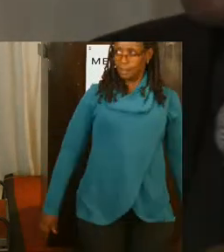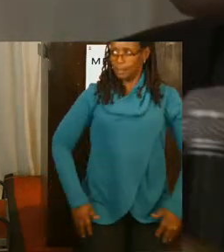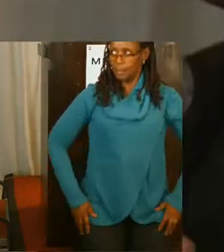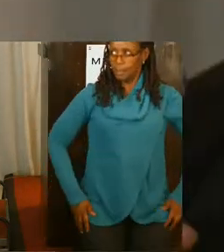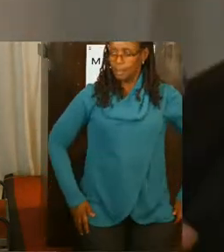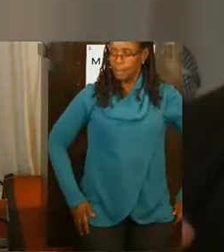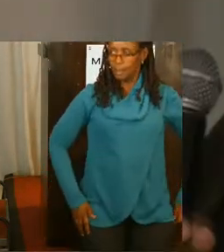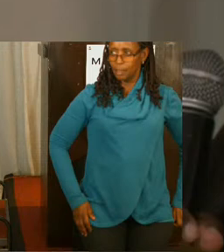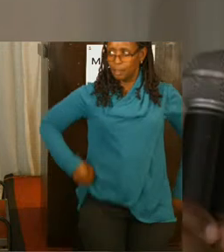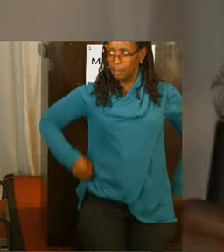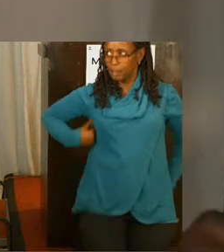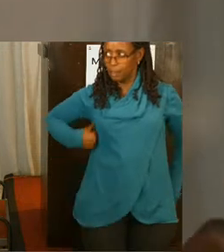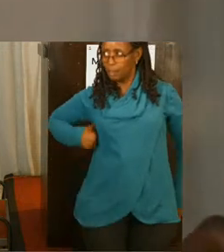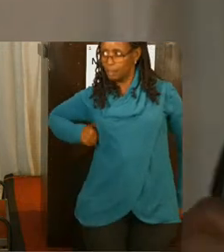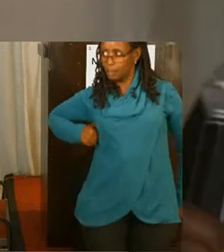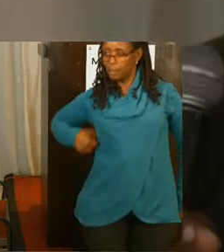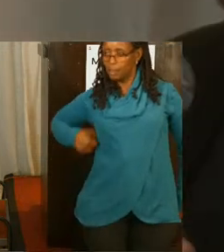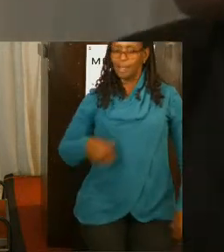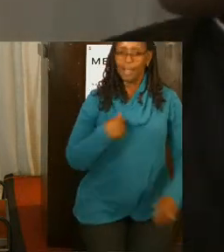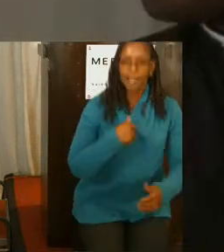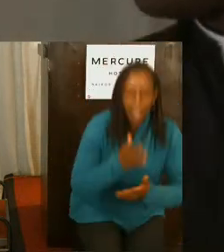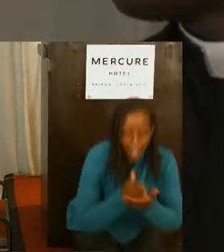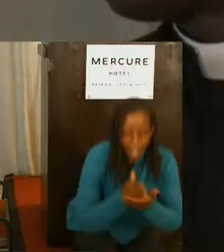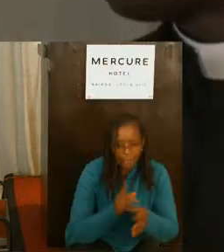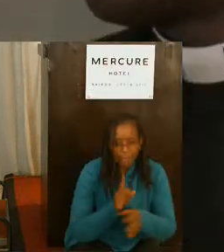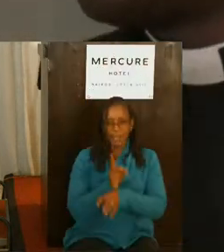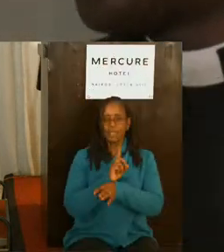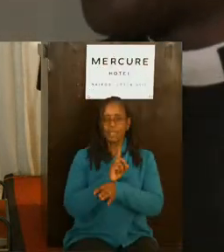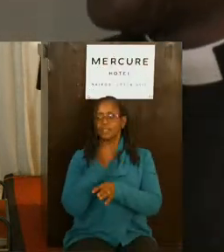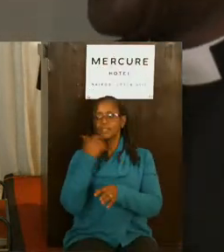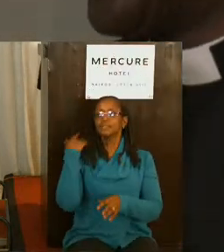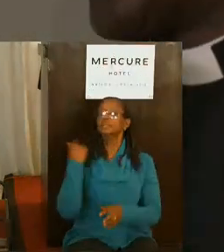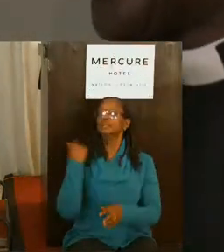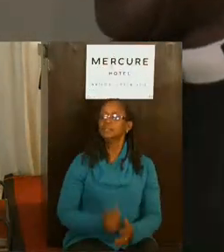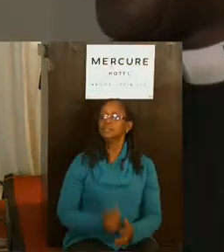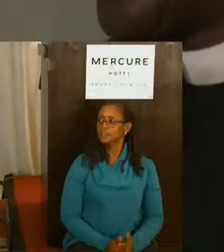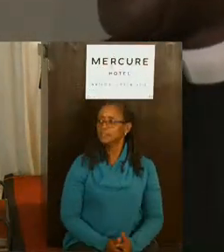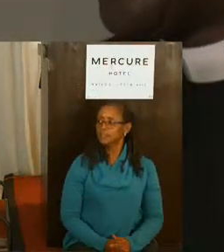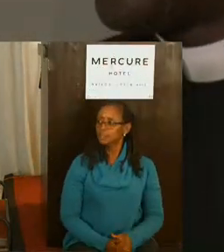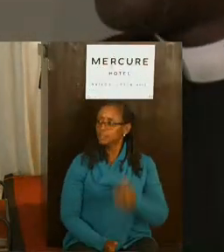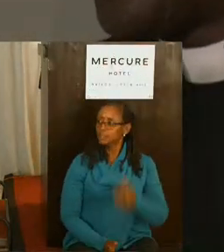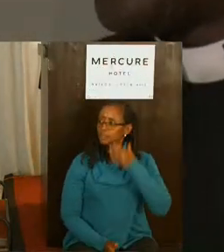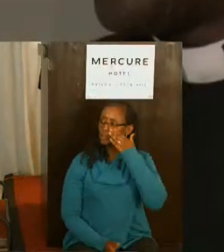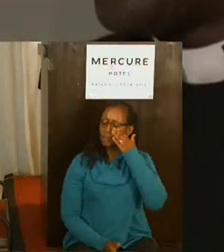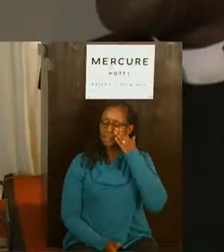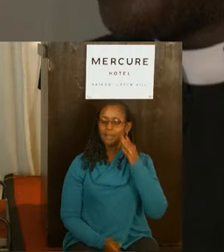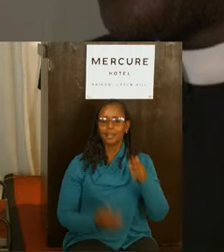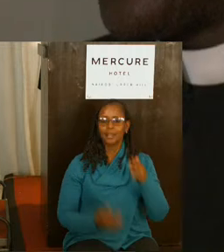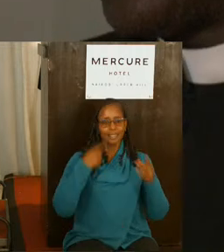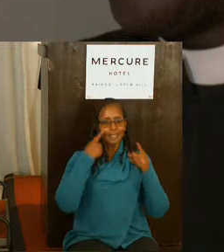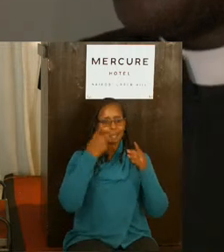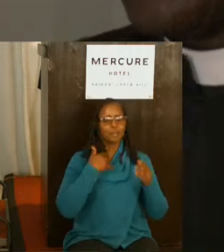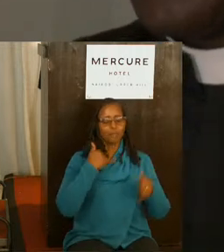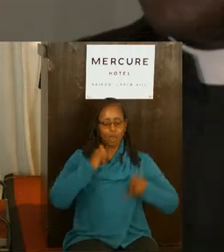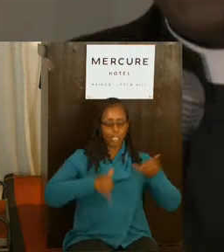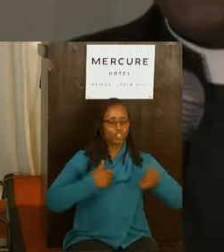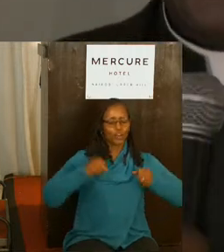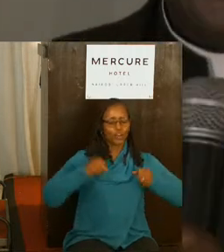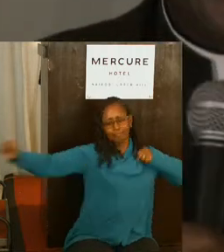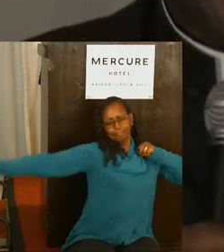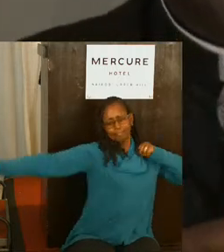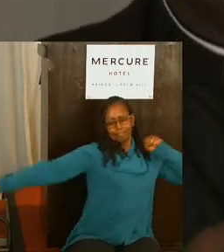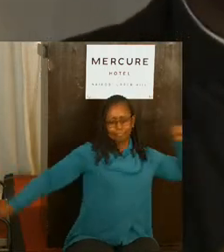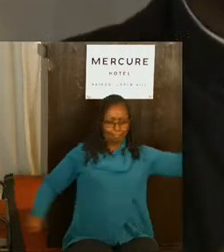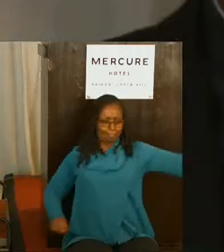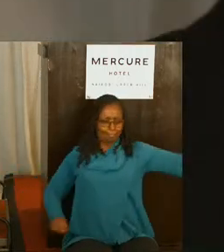that I said I have a minute okay I can see people are enjoying uh great great great